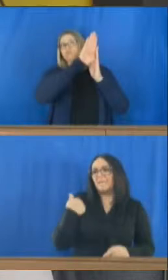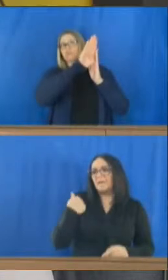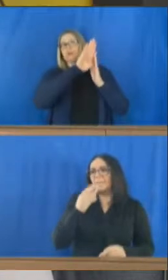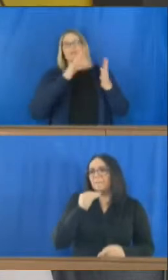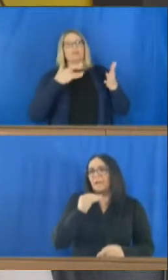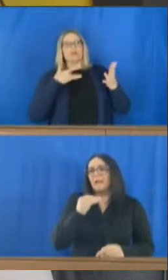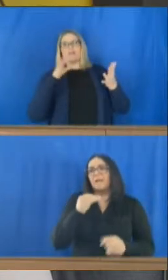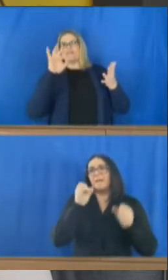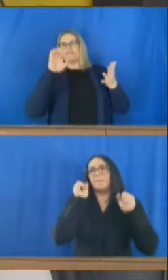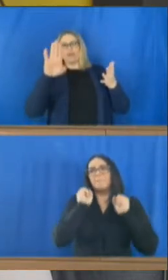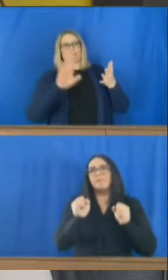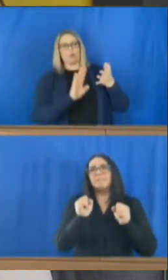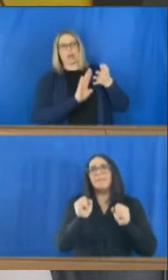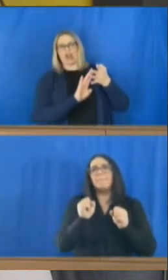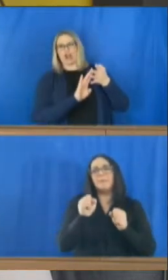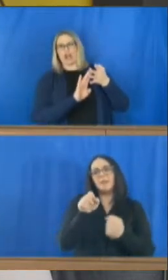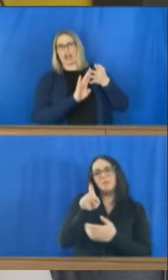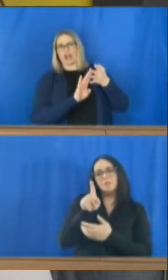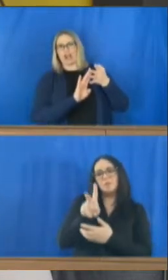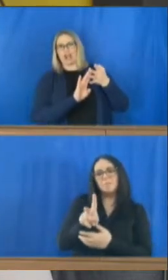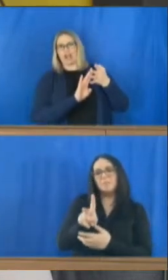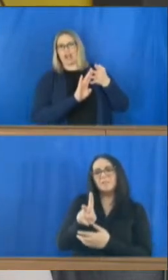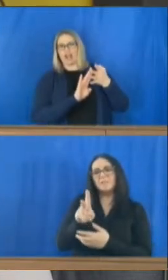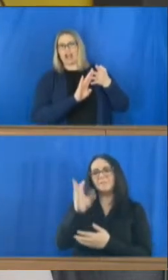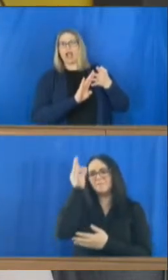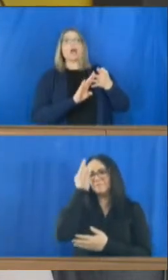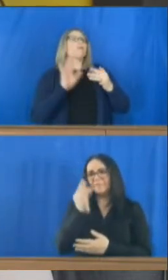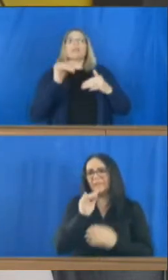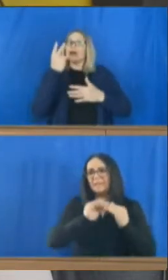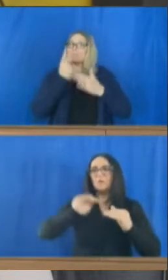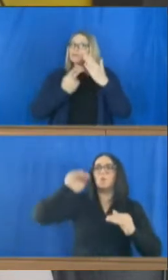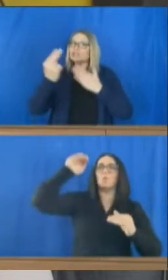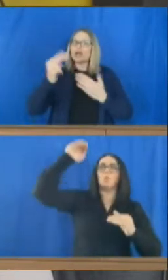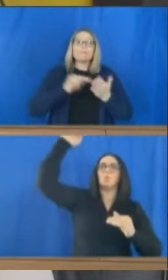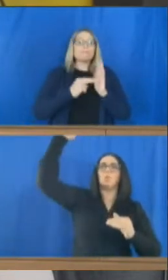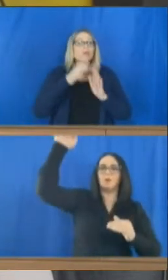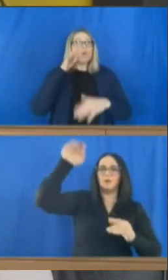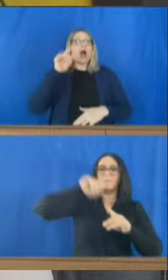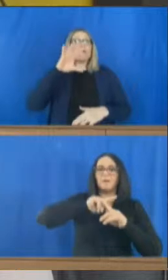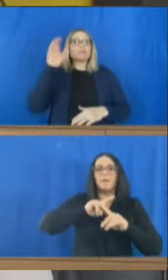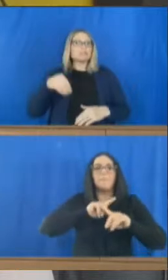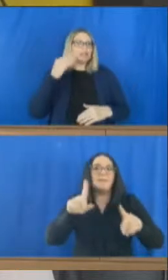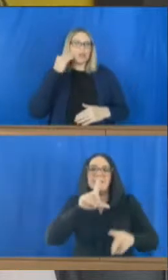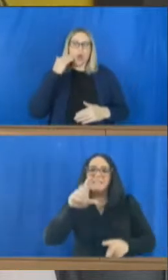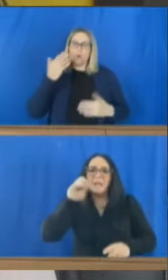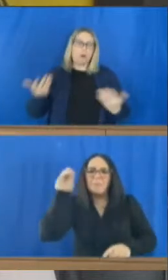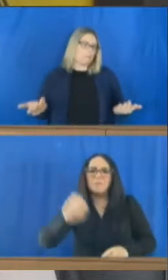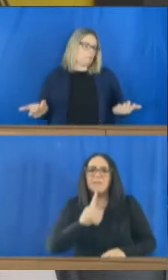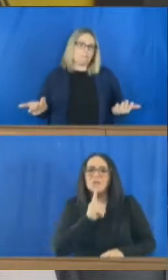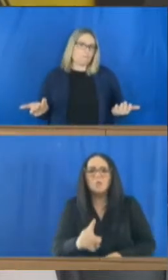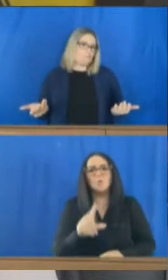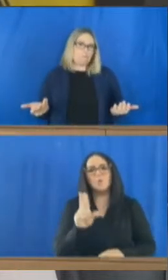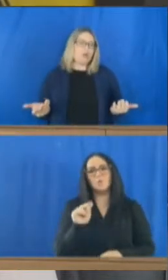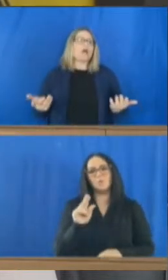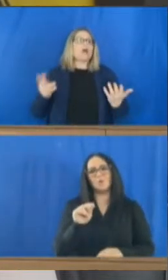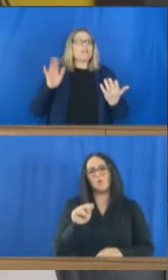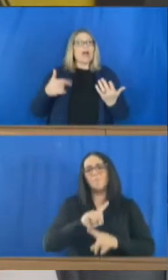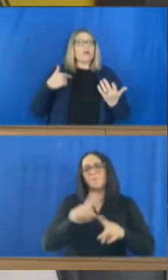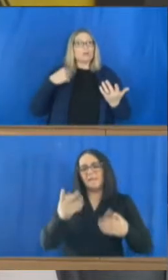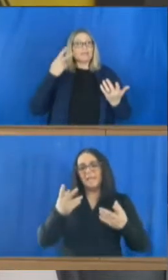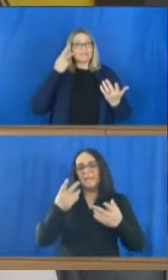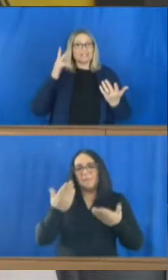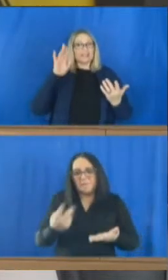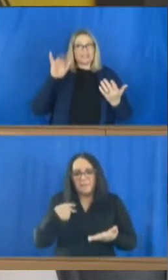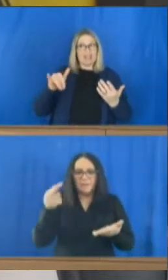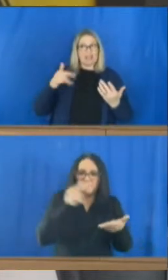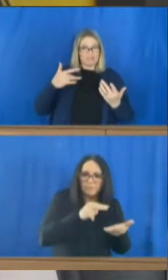around mid-February. Thank you both. Margot Castader avec Radio-Canada. Oui, bonjour. J'aimerais reprendre ces points